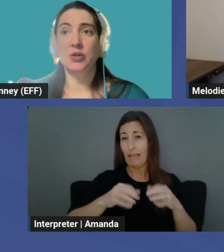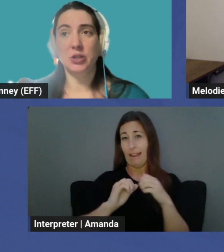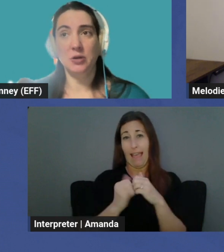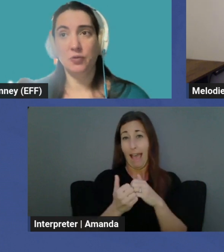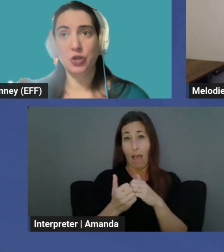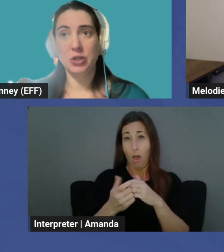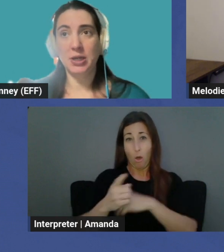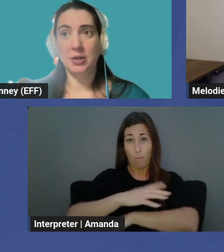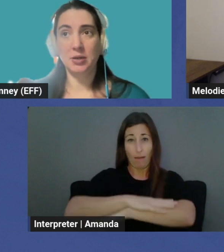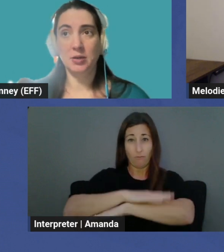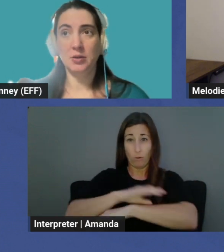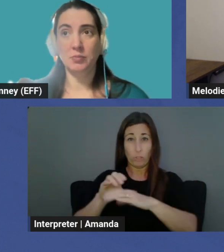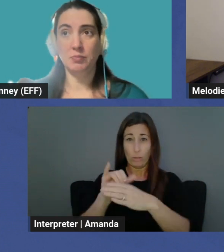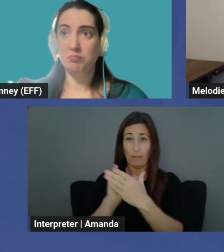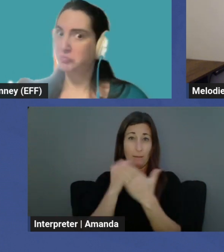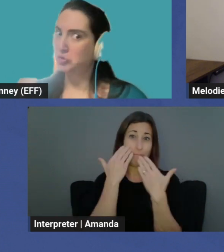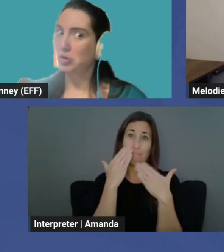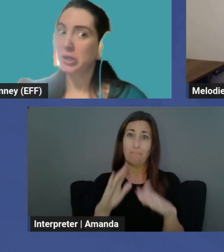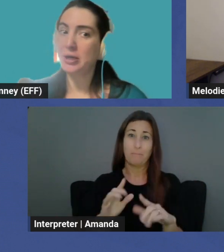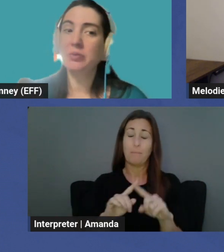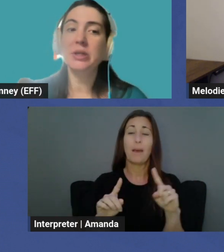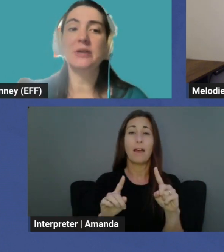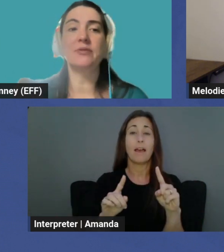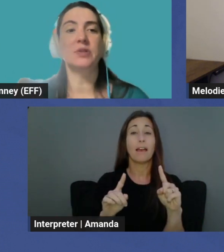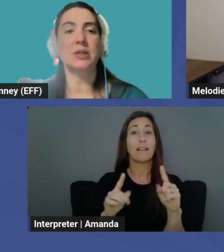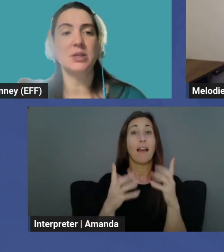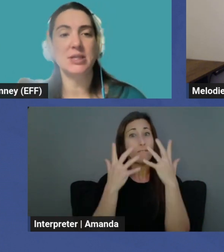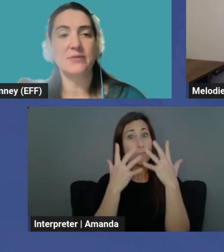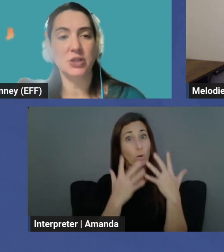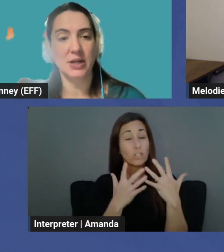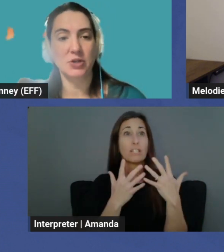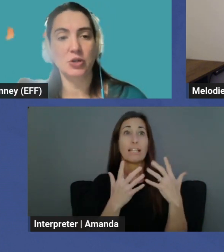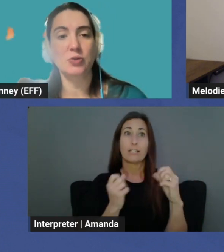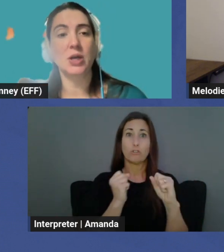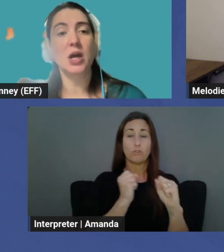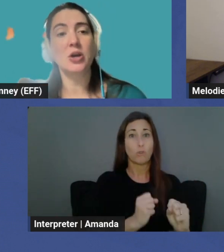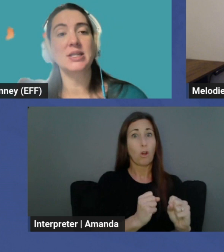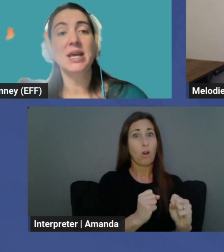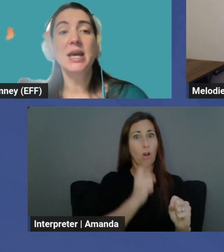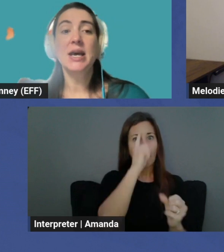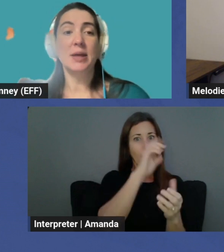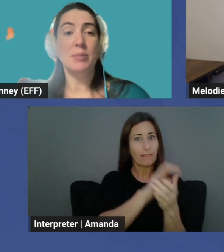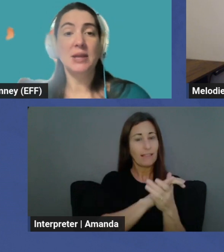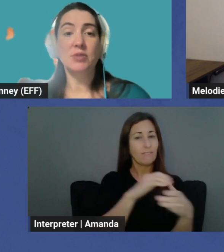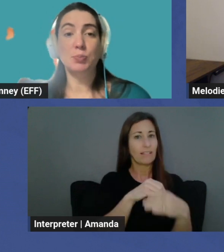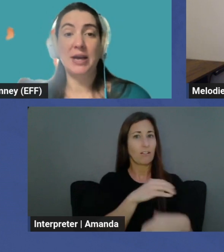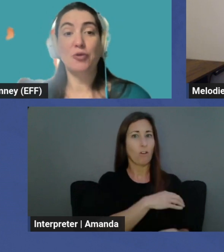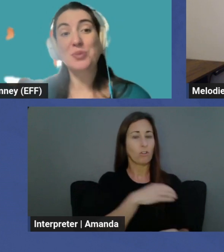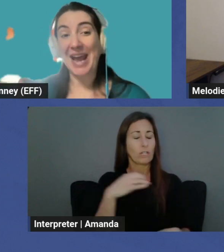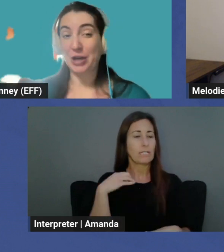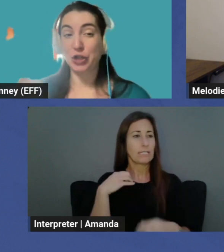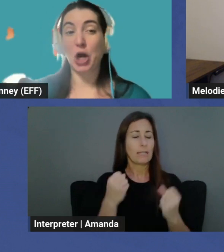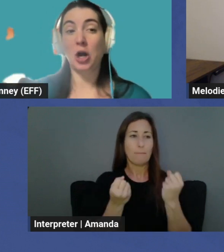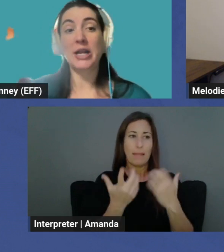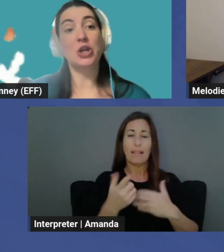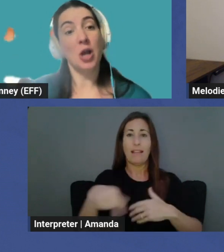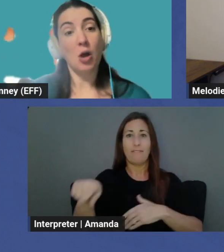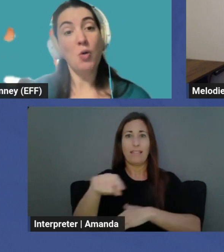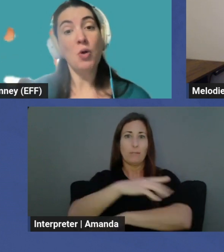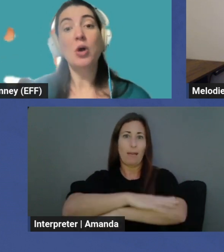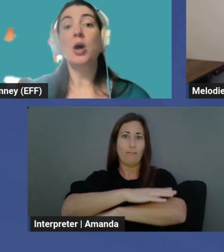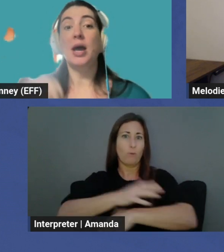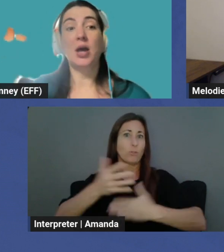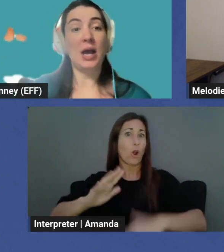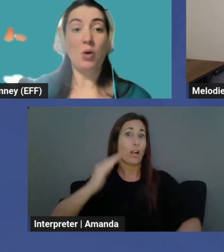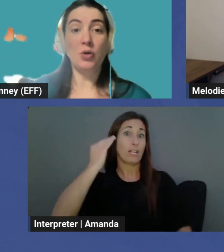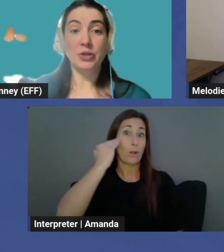And there is an unfortunate, strongly held belief of some of the staffers that I've talked to in Congress that many of these platforms actually already